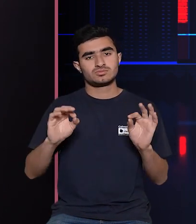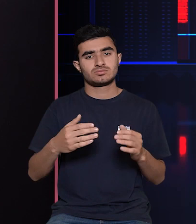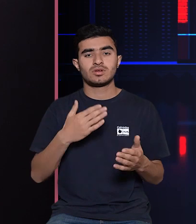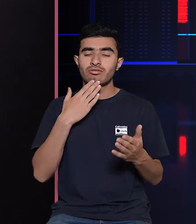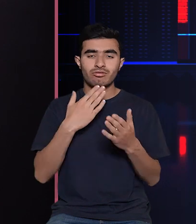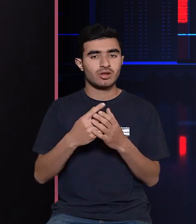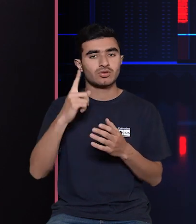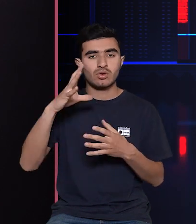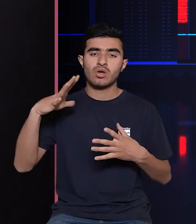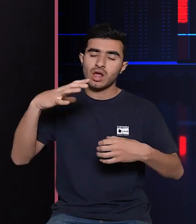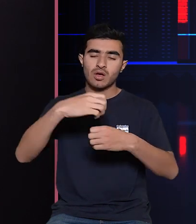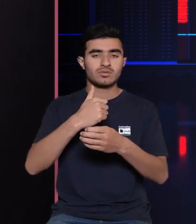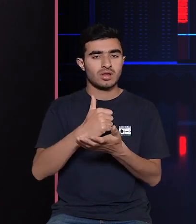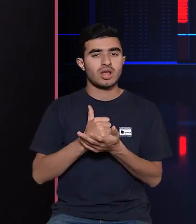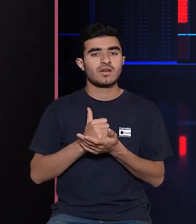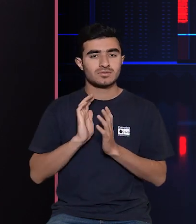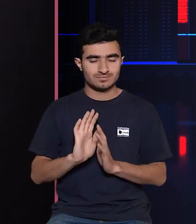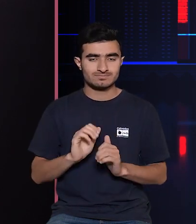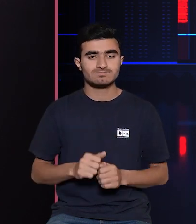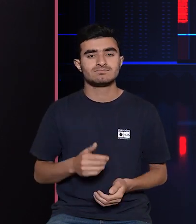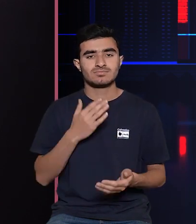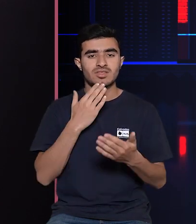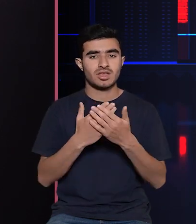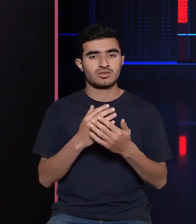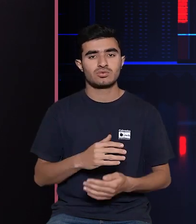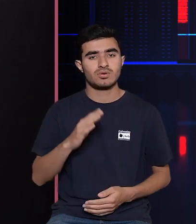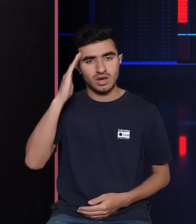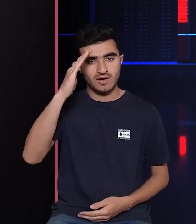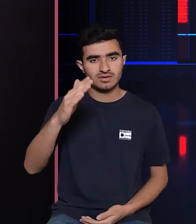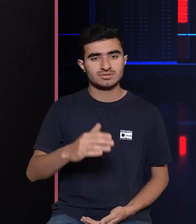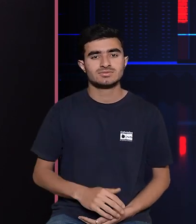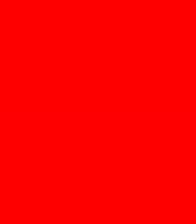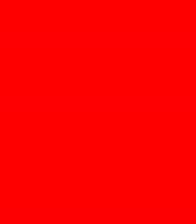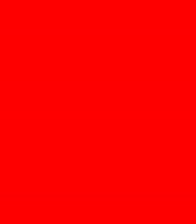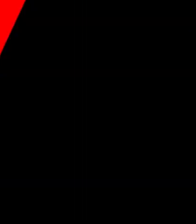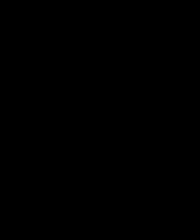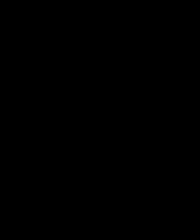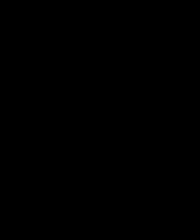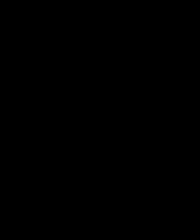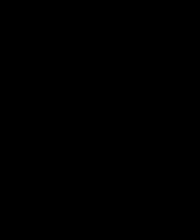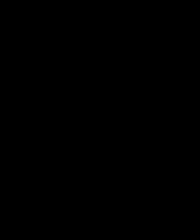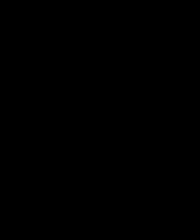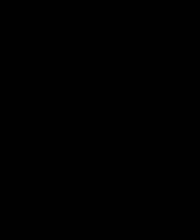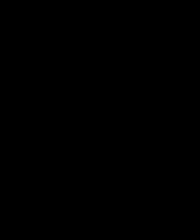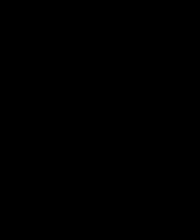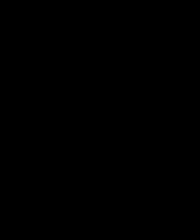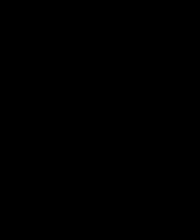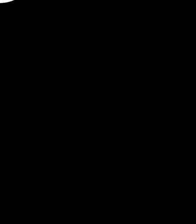accomplished. And thank God for everything that He has given you. Thank you. Allah Hafiz.